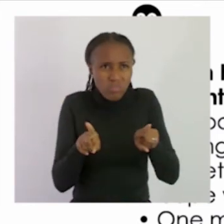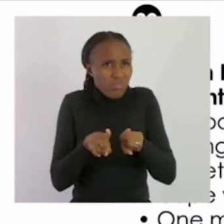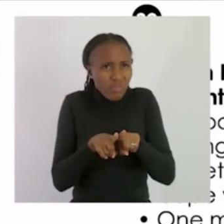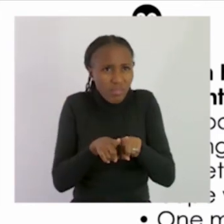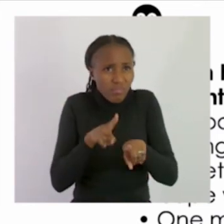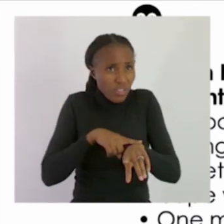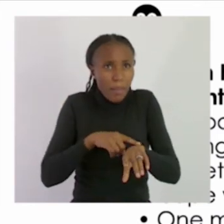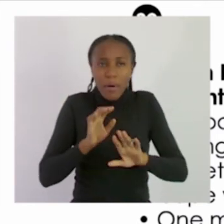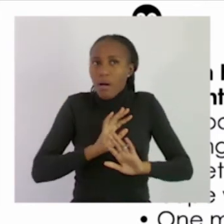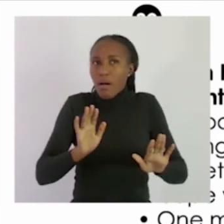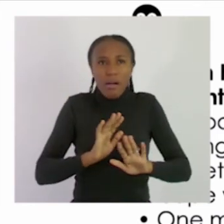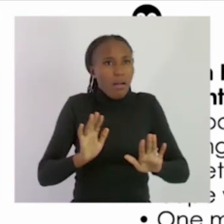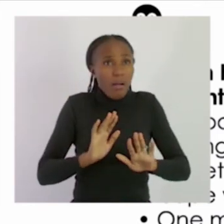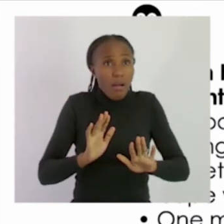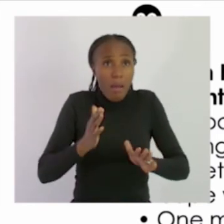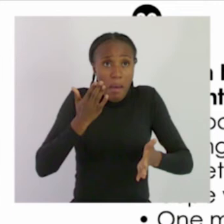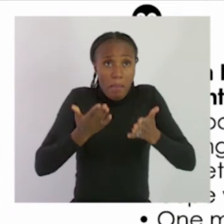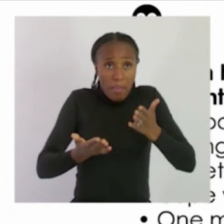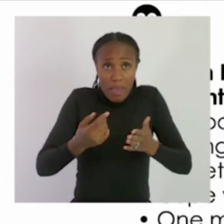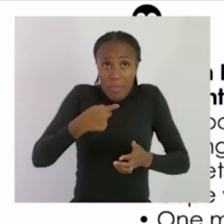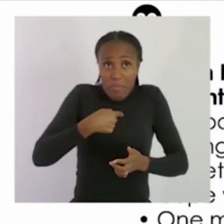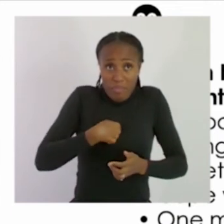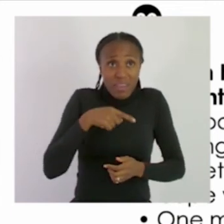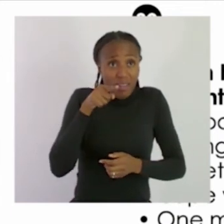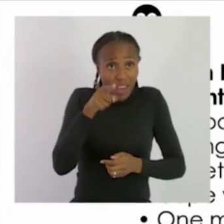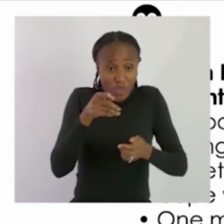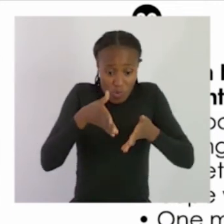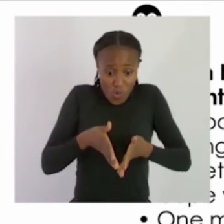at the same time, even though if you were born in the same day.